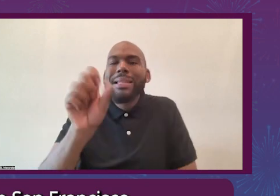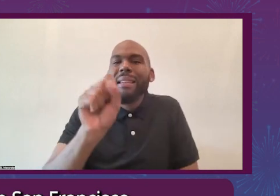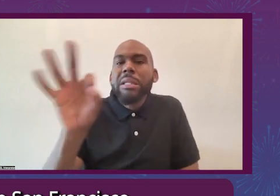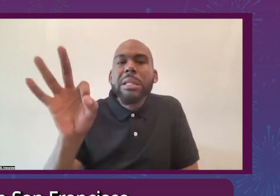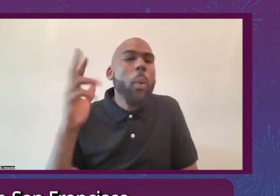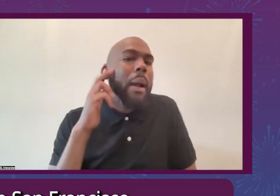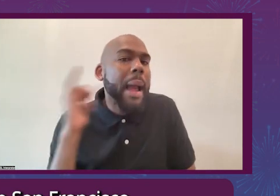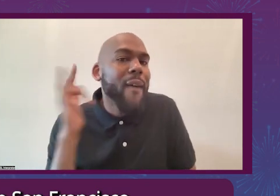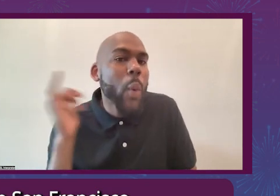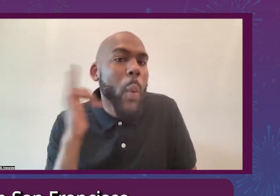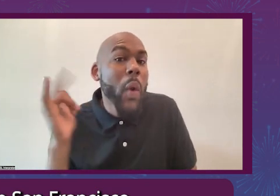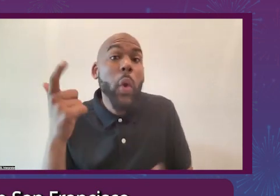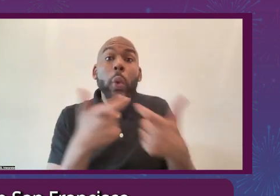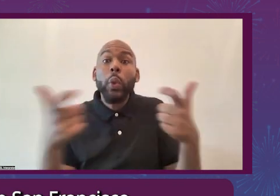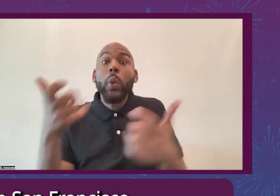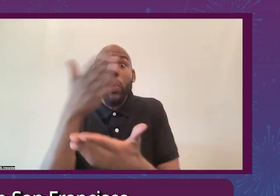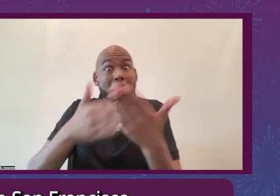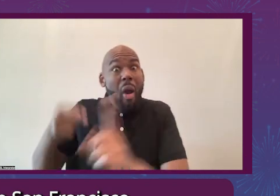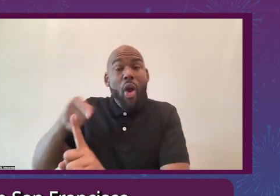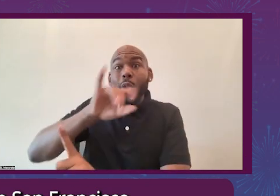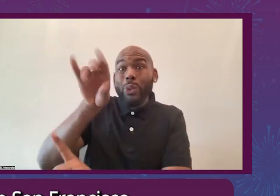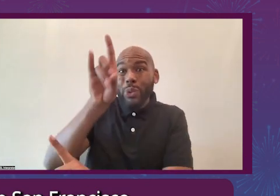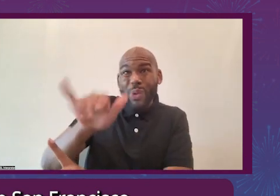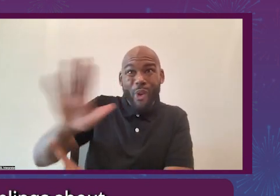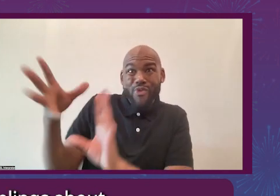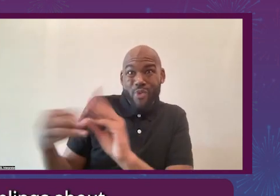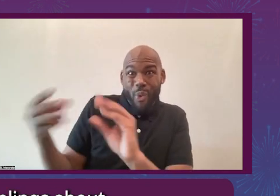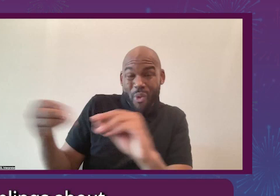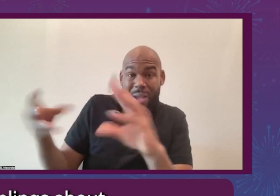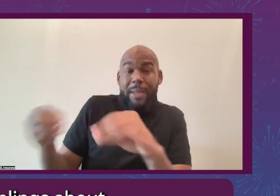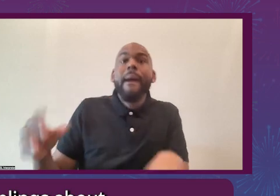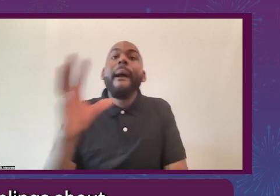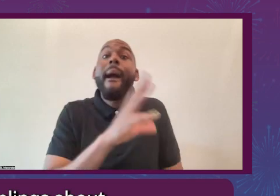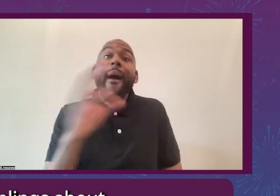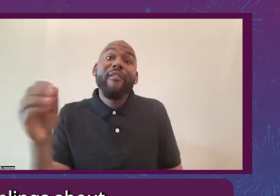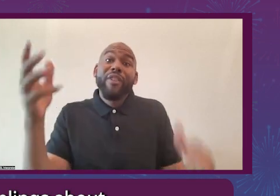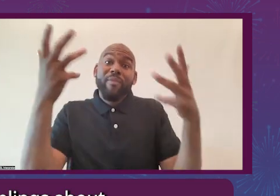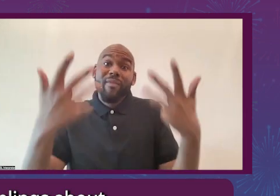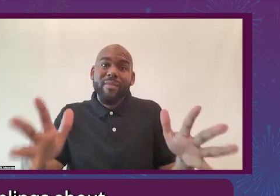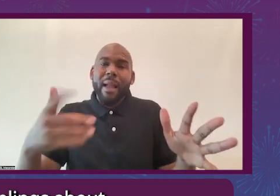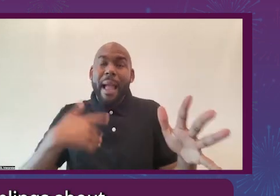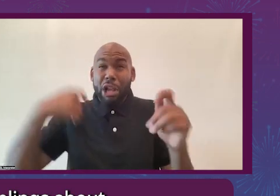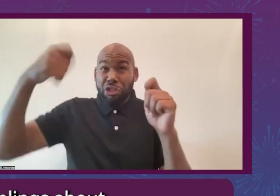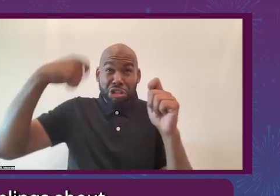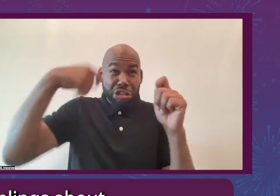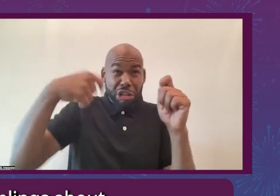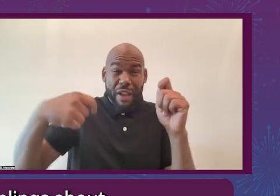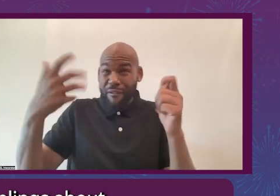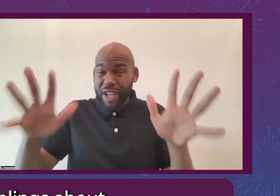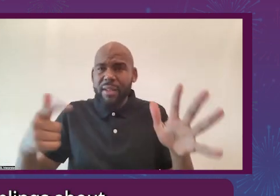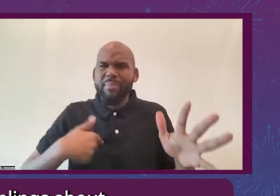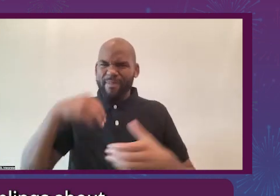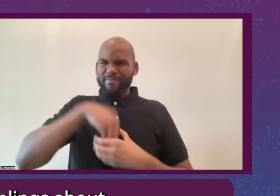part of Judy's story. And after I shot the episode, I had all these feelings